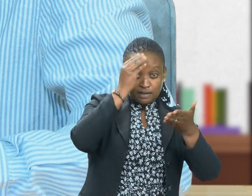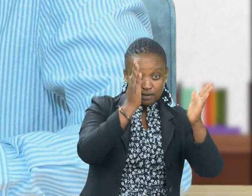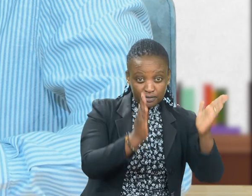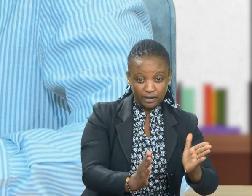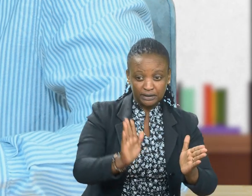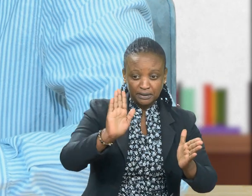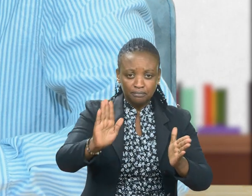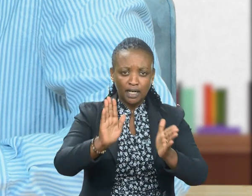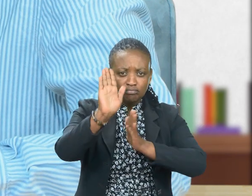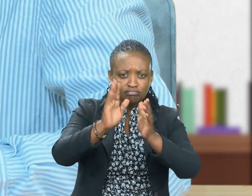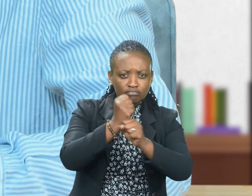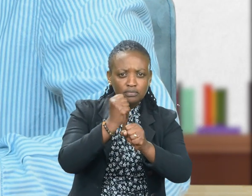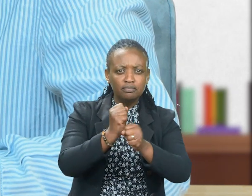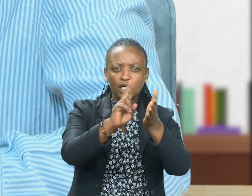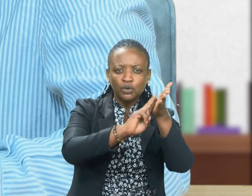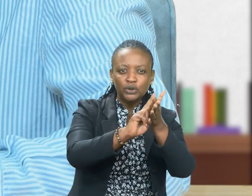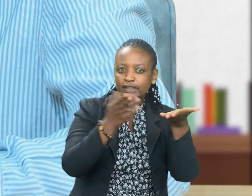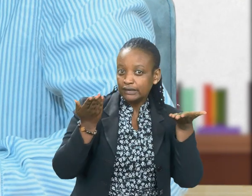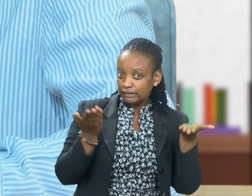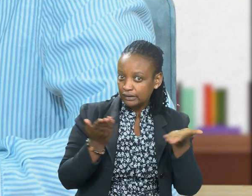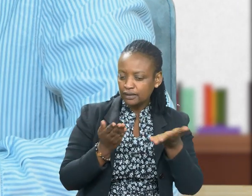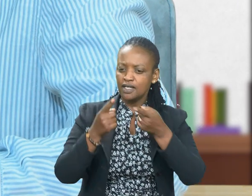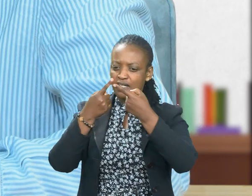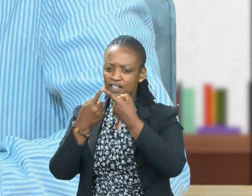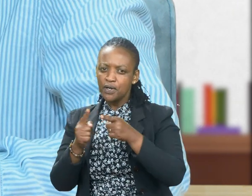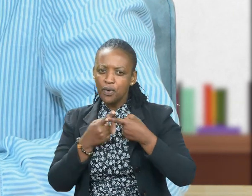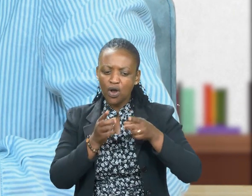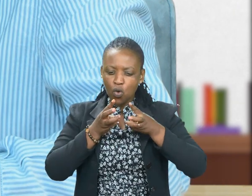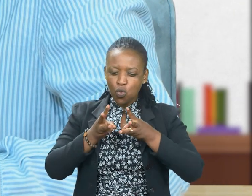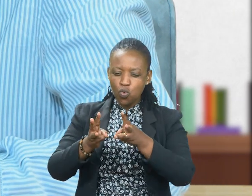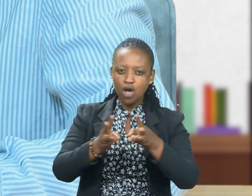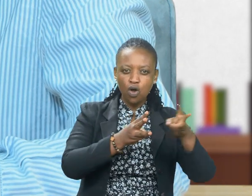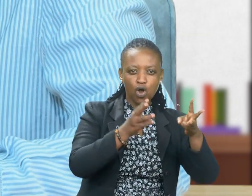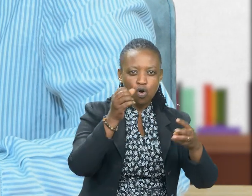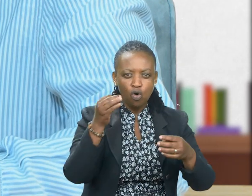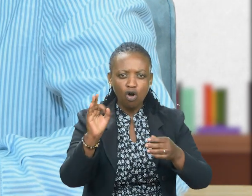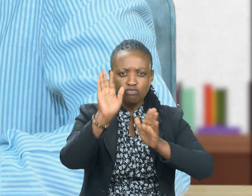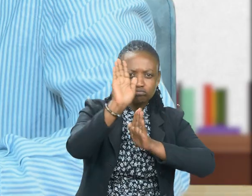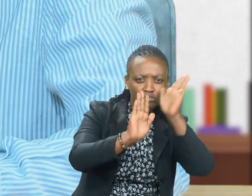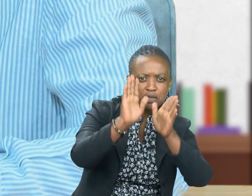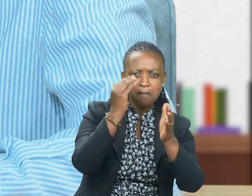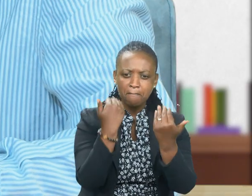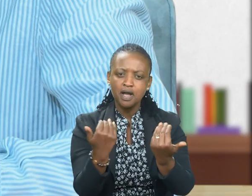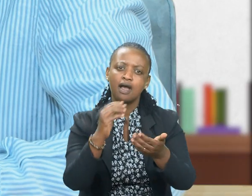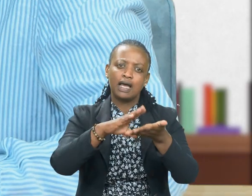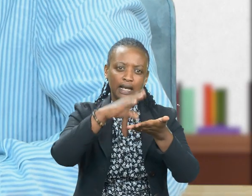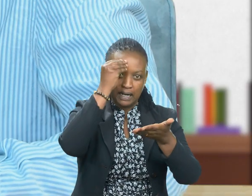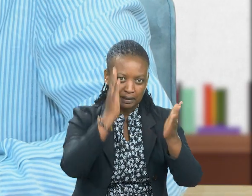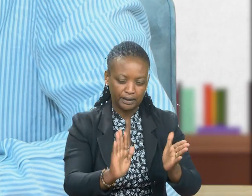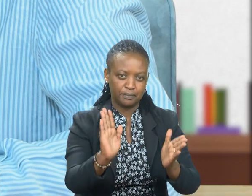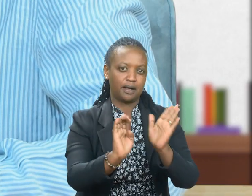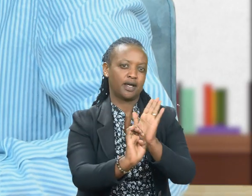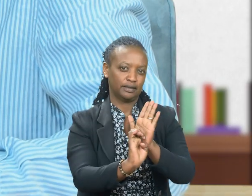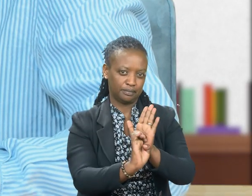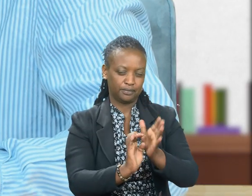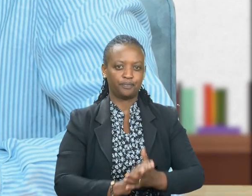In learners' engagement, we are going to apply different ways of engaging